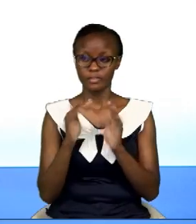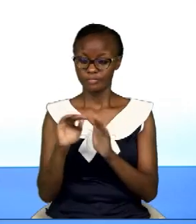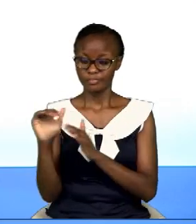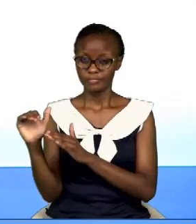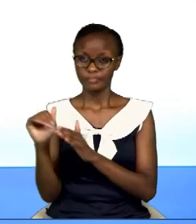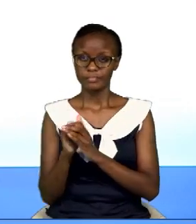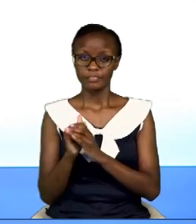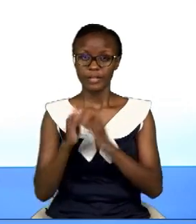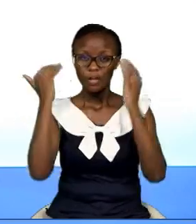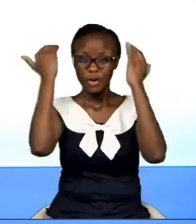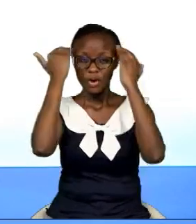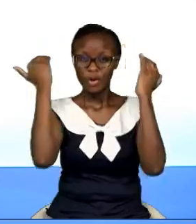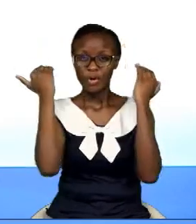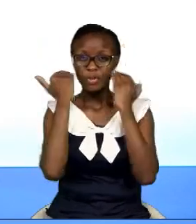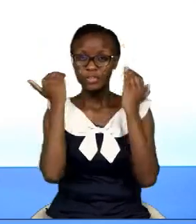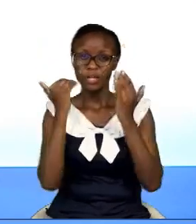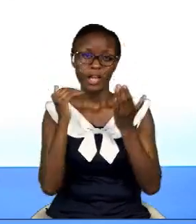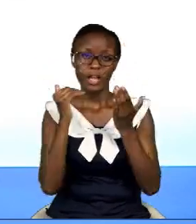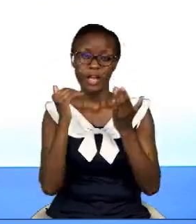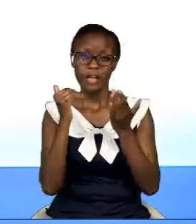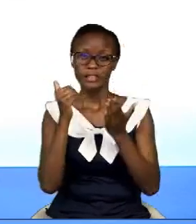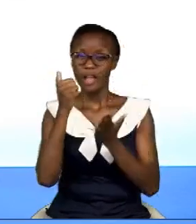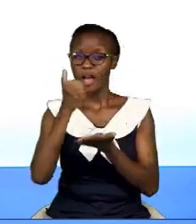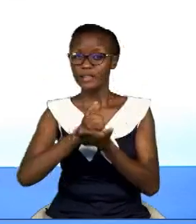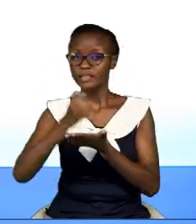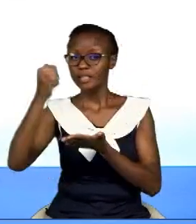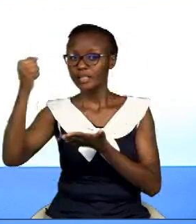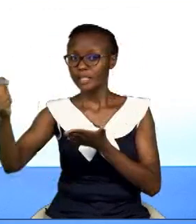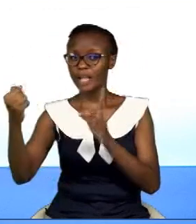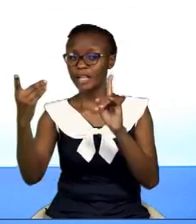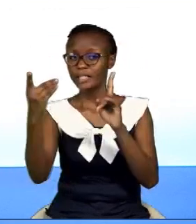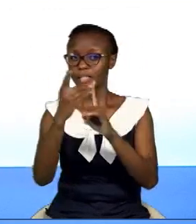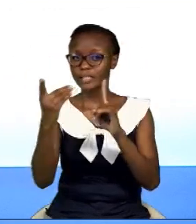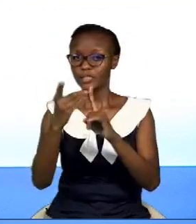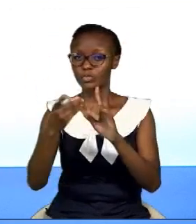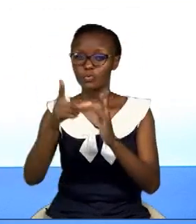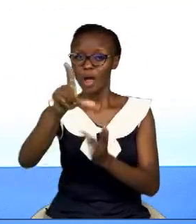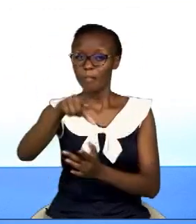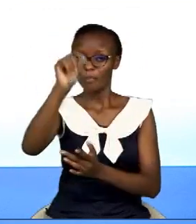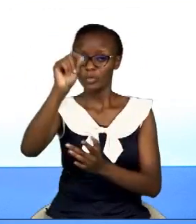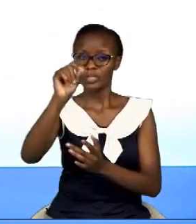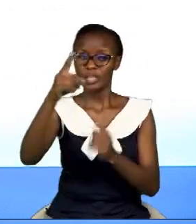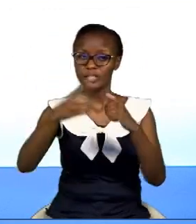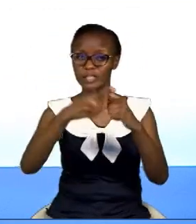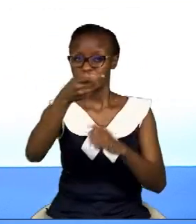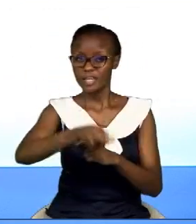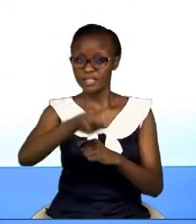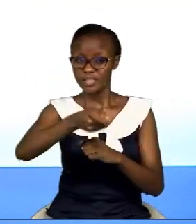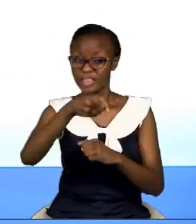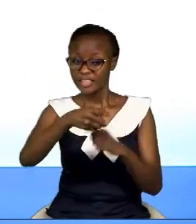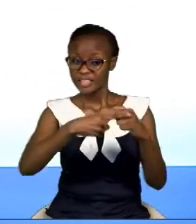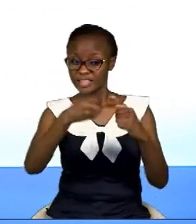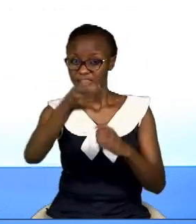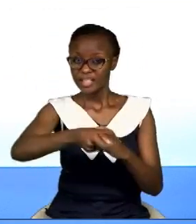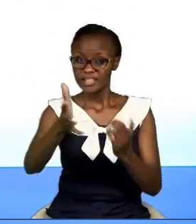Meanwhile, the Court of Appeal has suspended an order requiring President Uhuru Kenyatta to appoint 6 judges that were left out of a shortlist that had 41